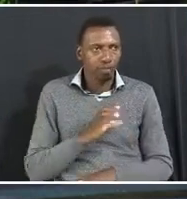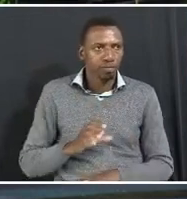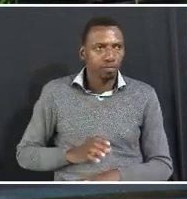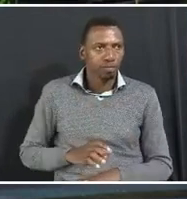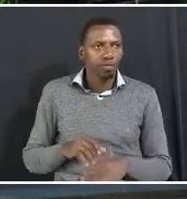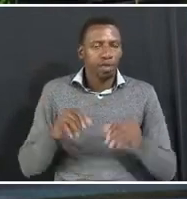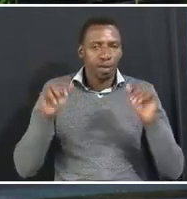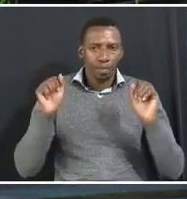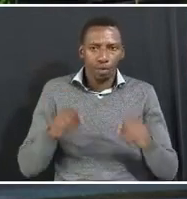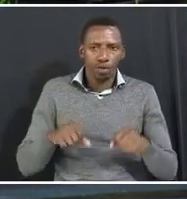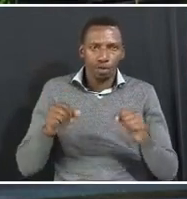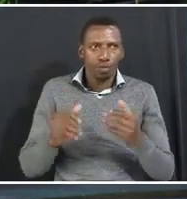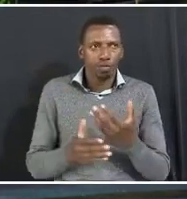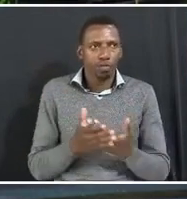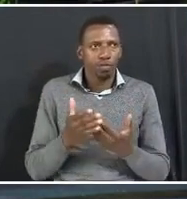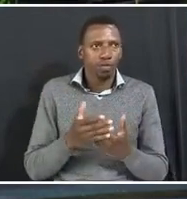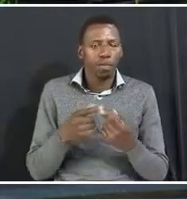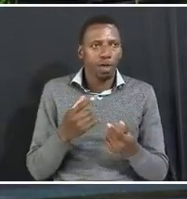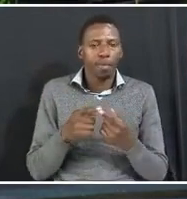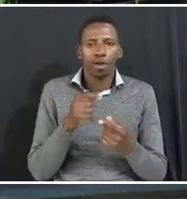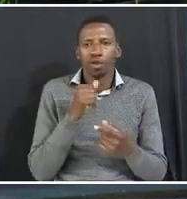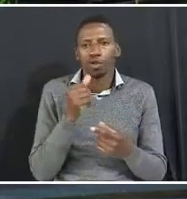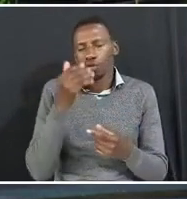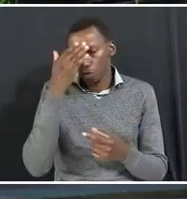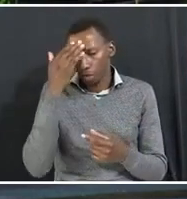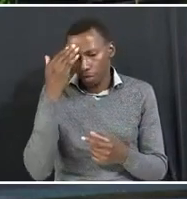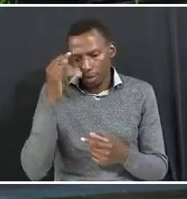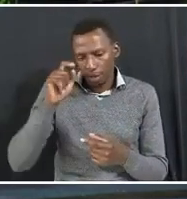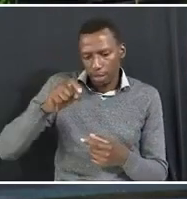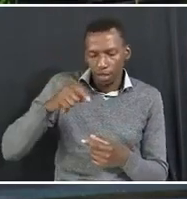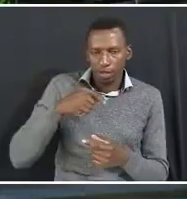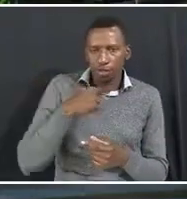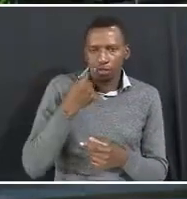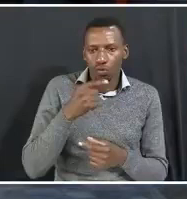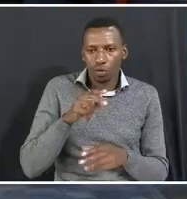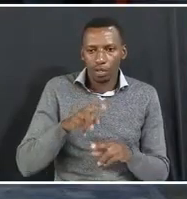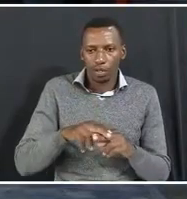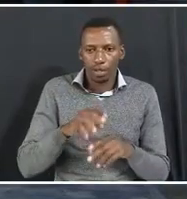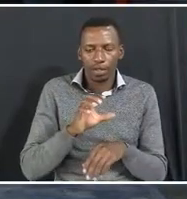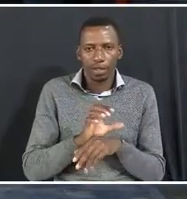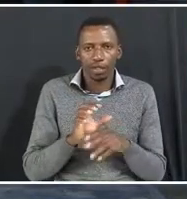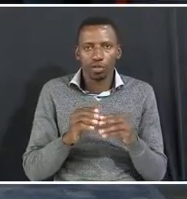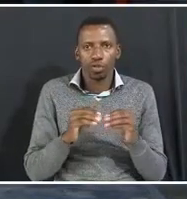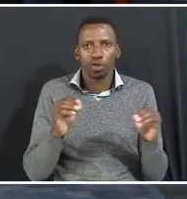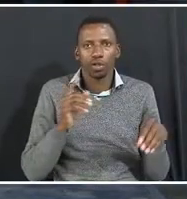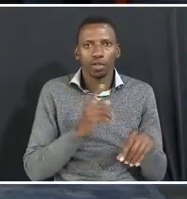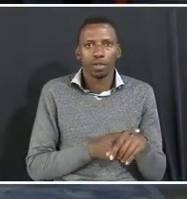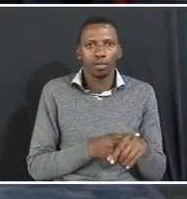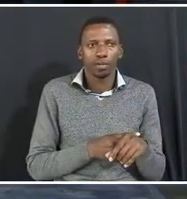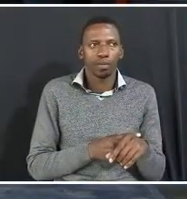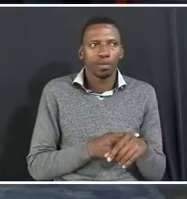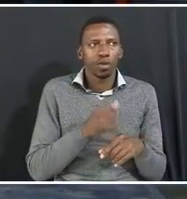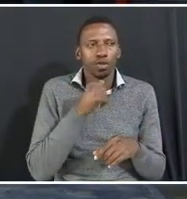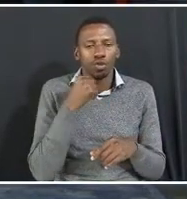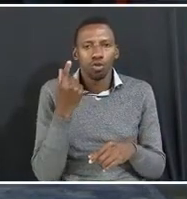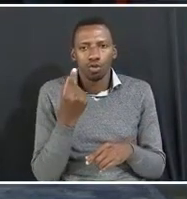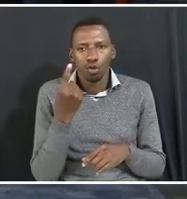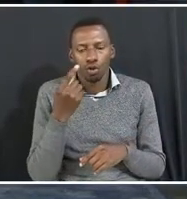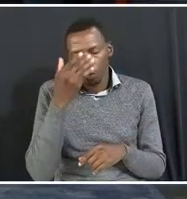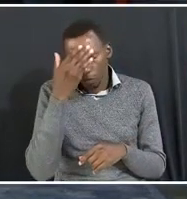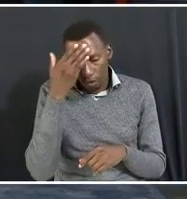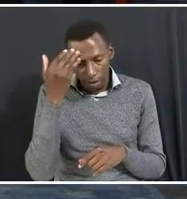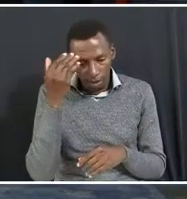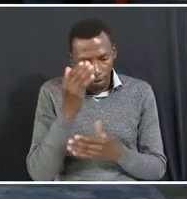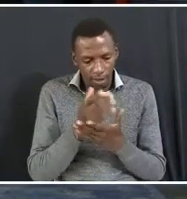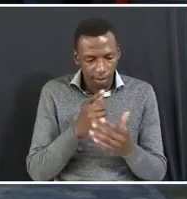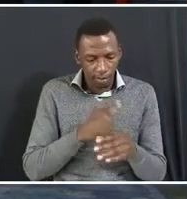care of without forgetting the needs of those ones who have been sitting in the church for a while. And not only also forgetting that sometimes we may